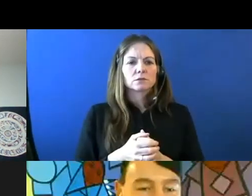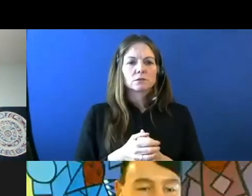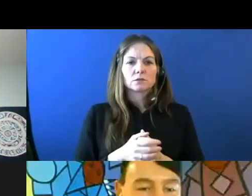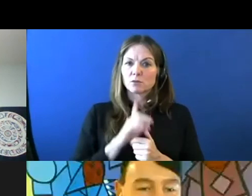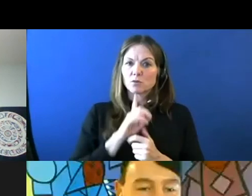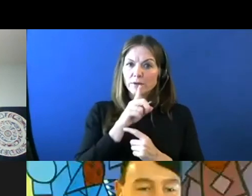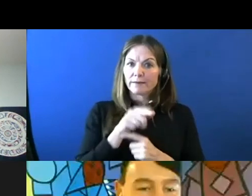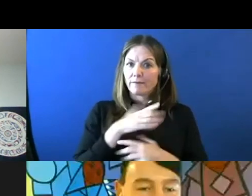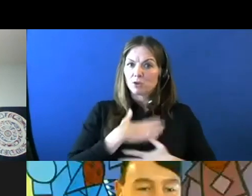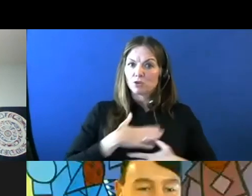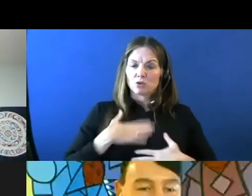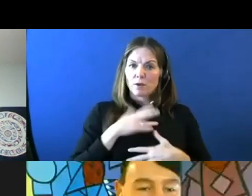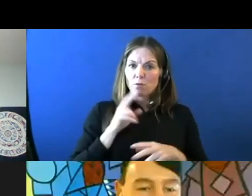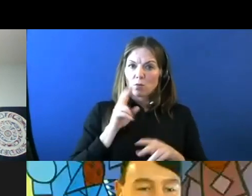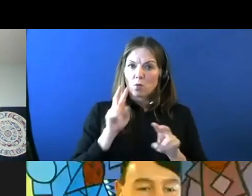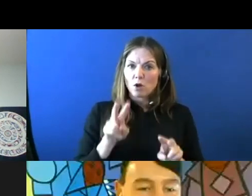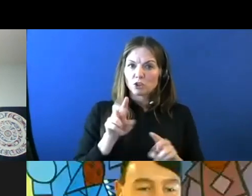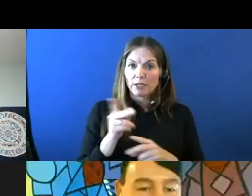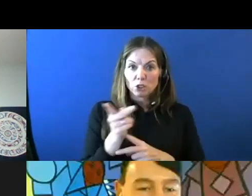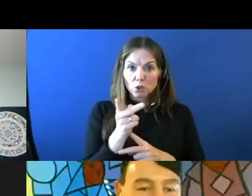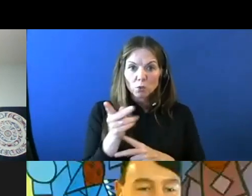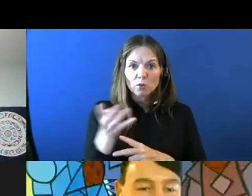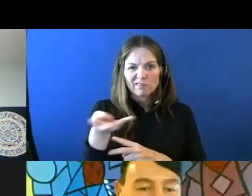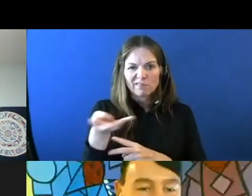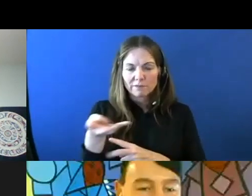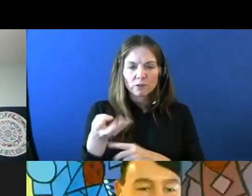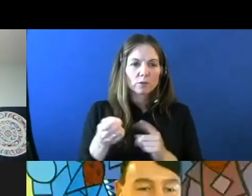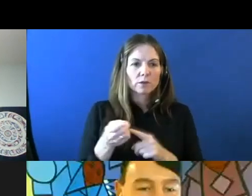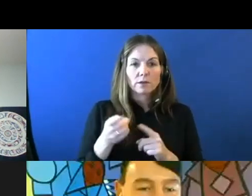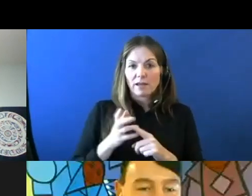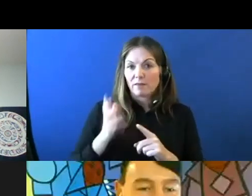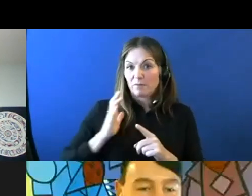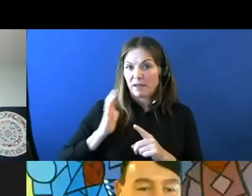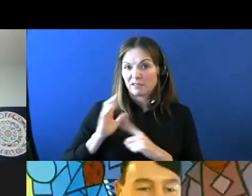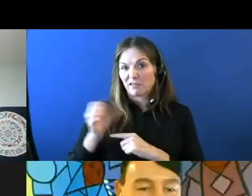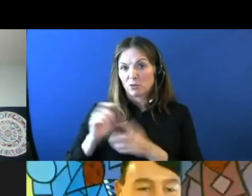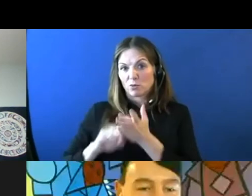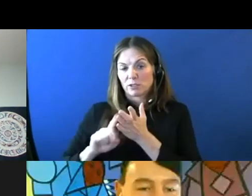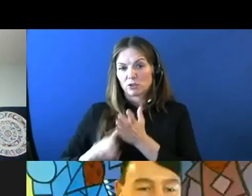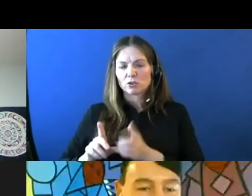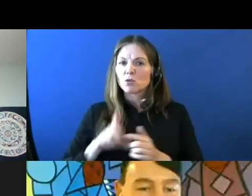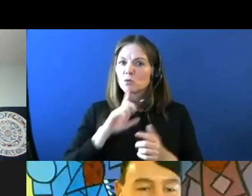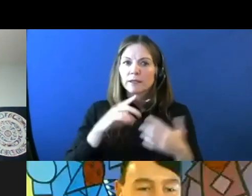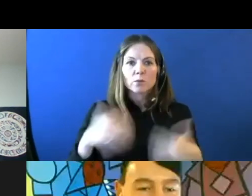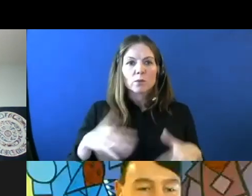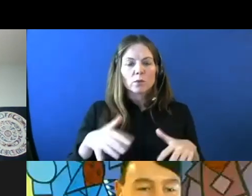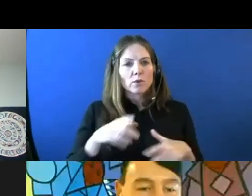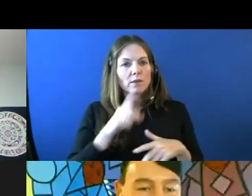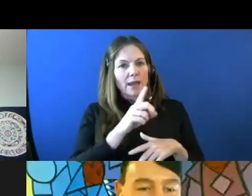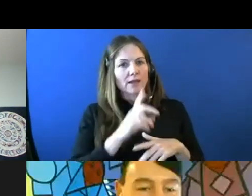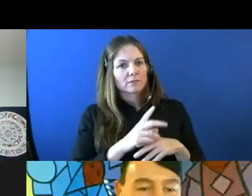team and the work that we've done in the past, Brittany, at Fraser Health too, is really privileging that community